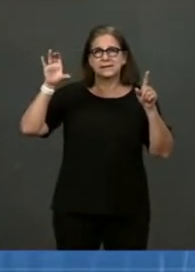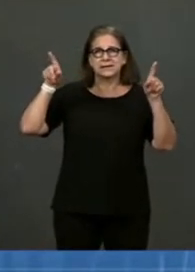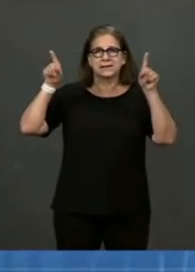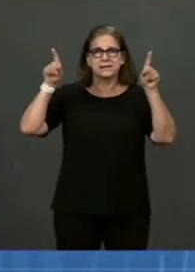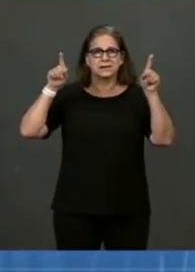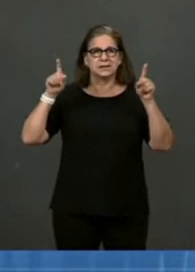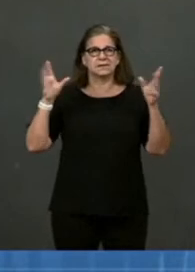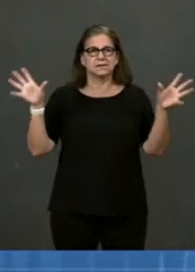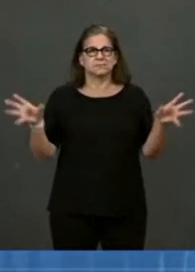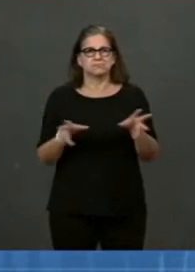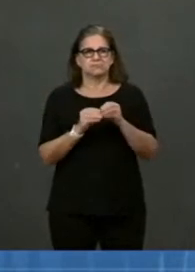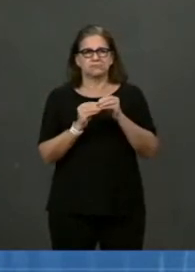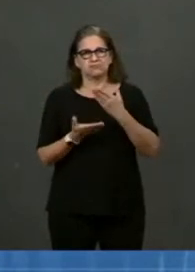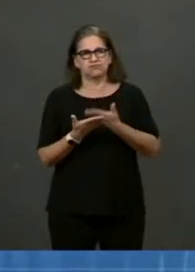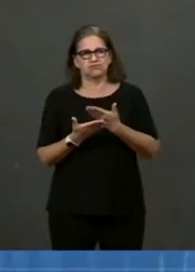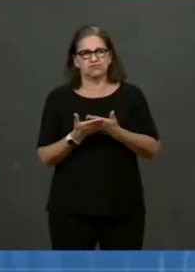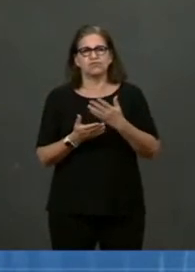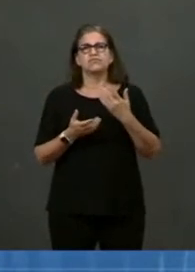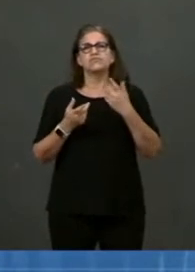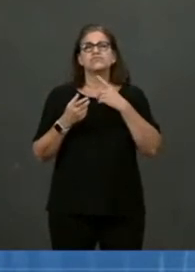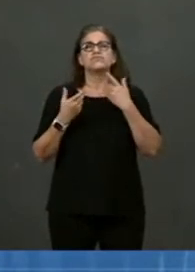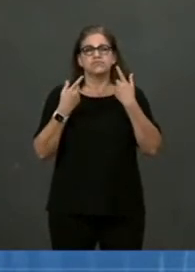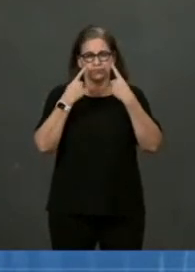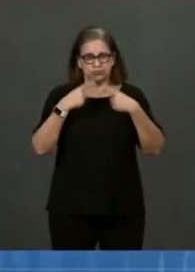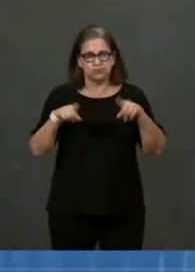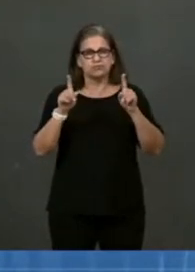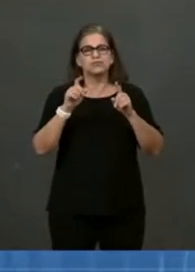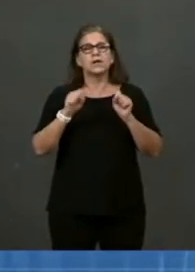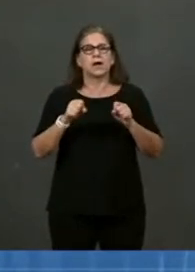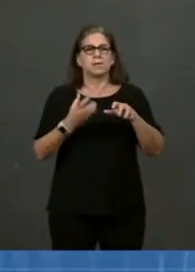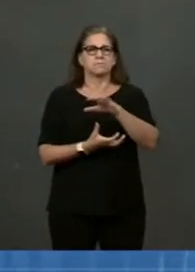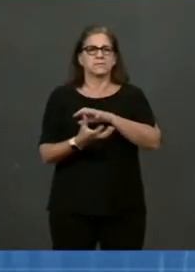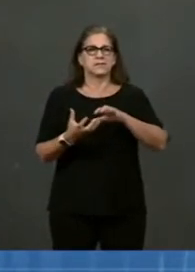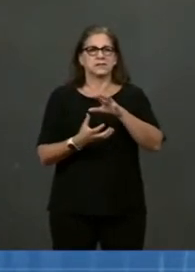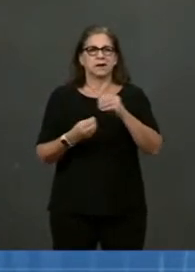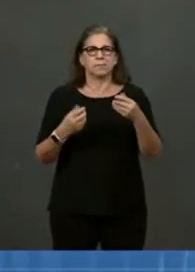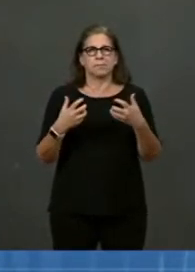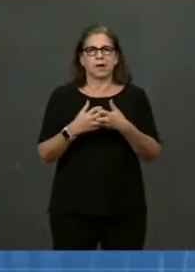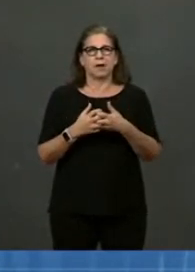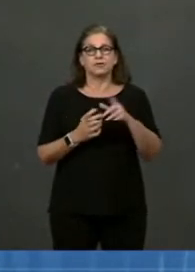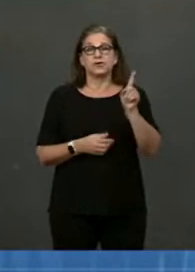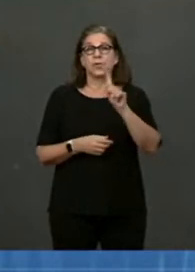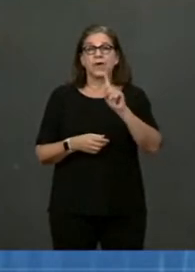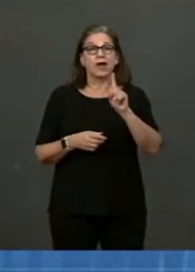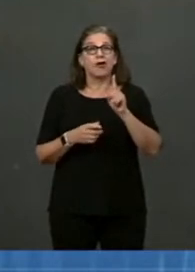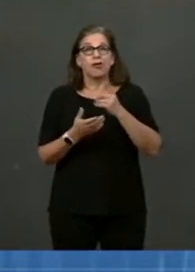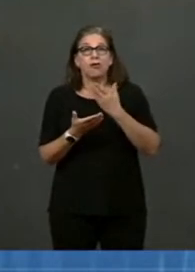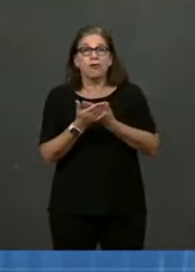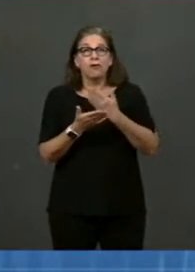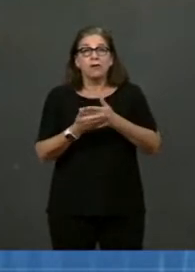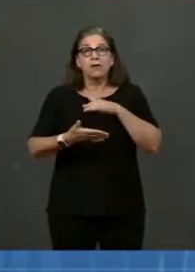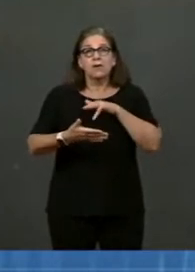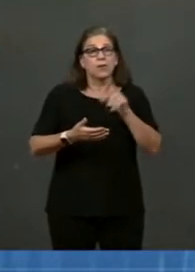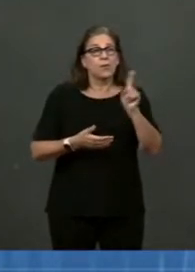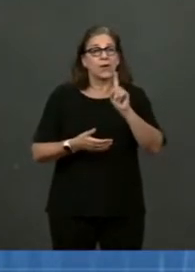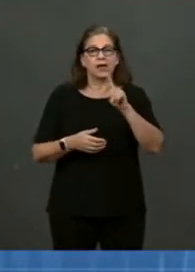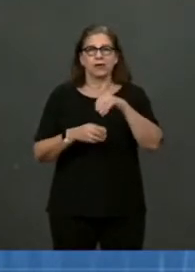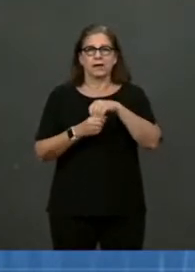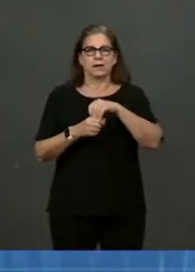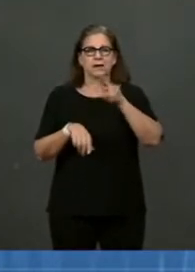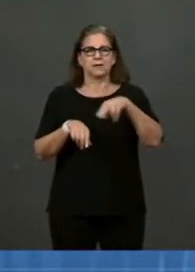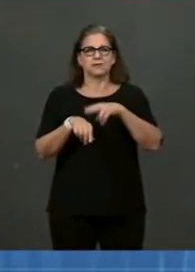study that was conducted out of the NIH and as shown in the preliminary data from this Med Archive paper